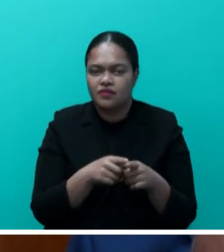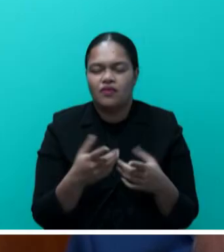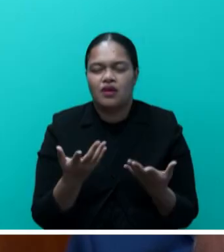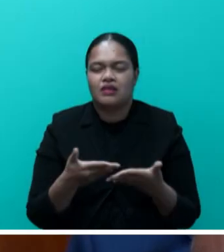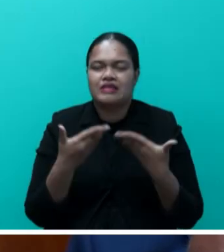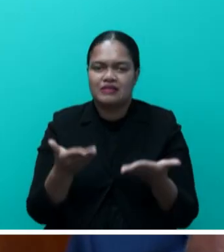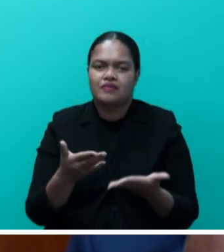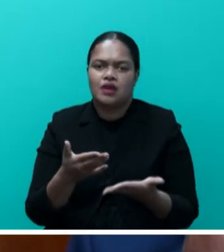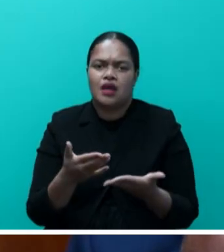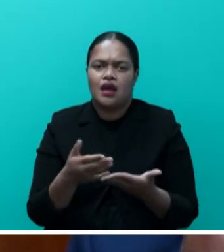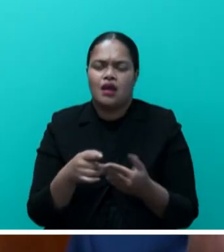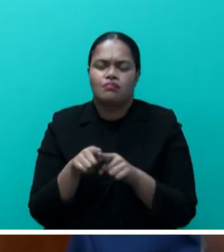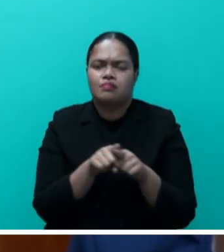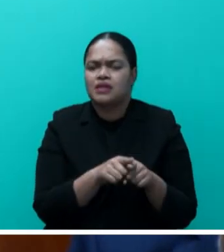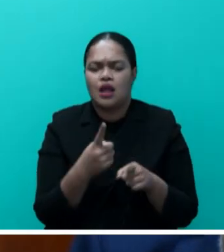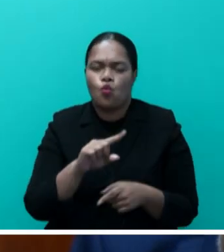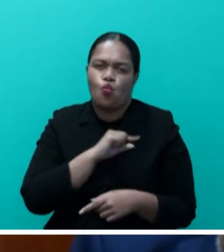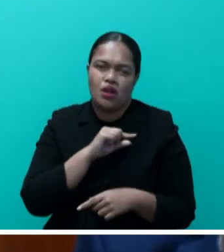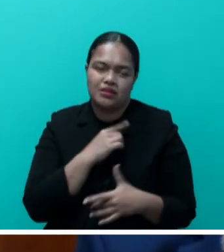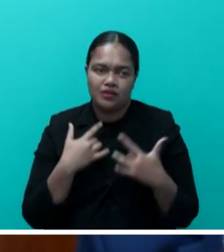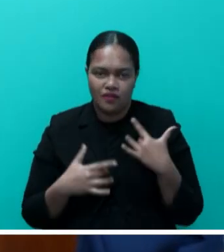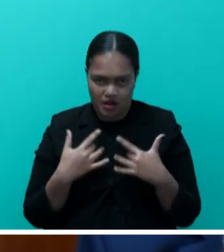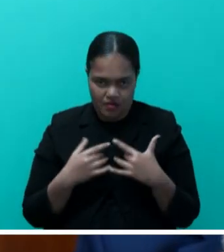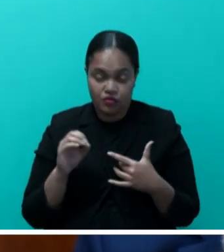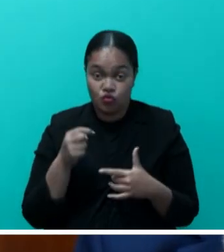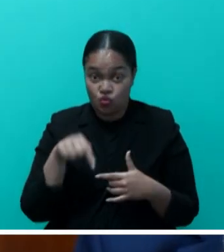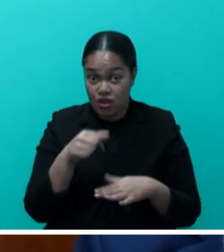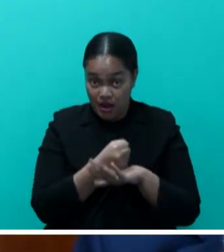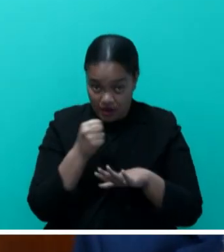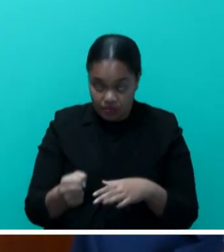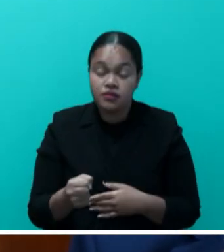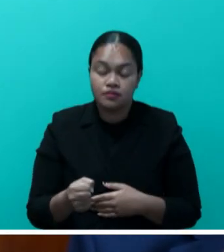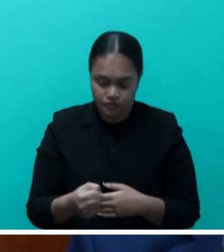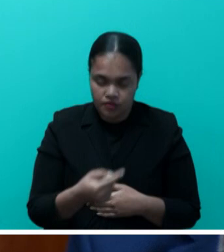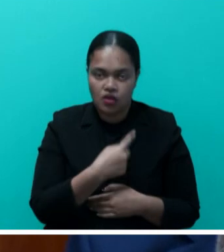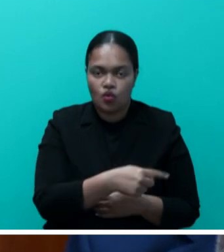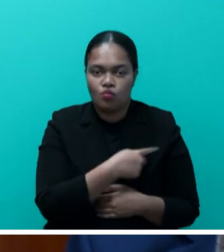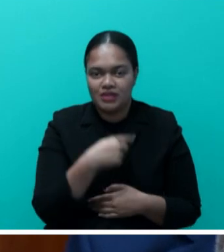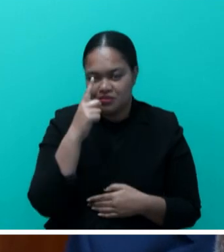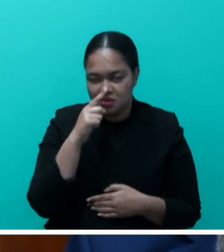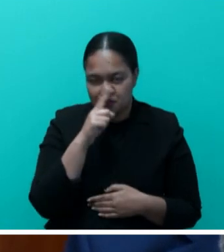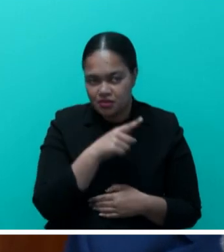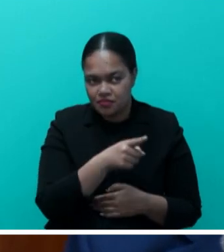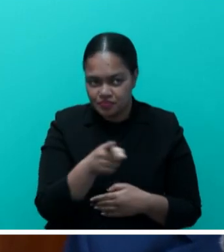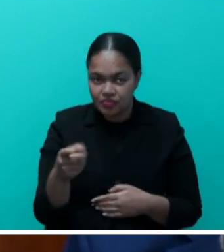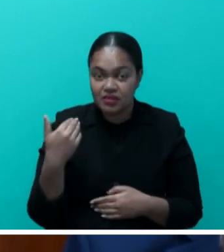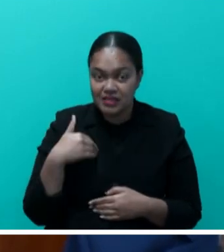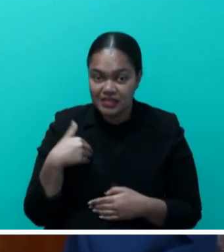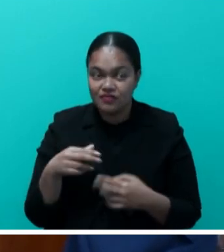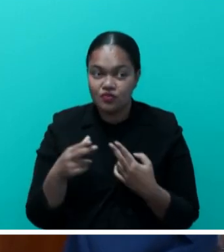life. Now, Honourable Speaker, the coalition government is committed to our people living